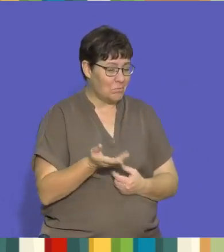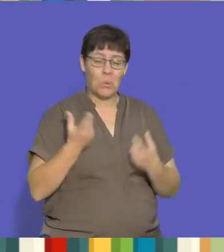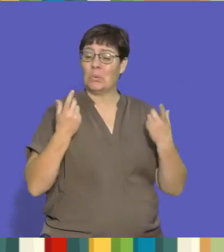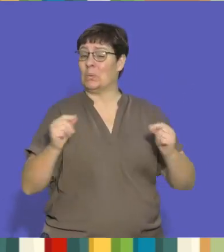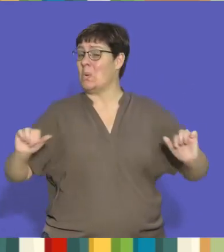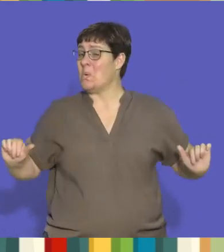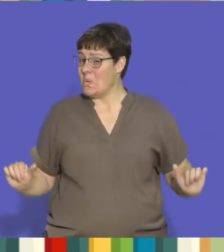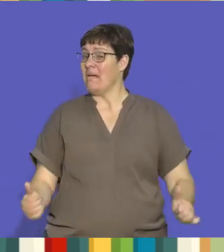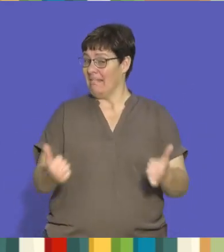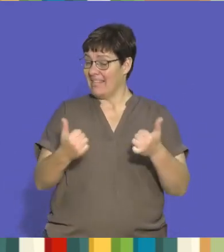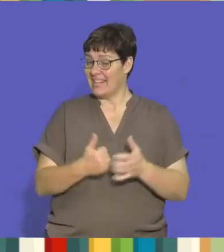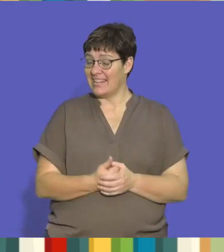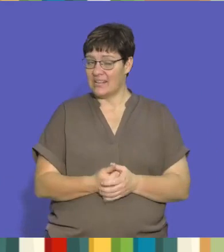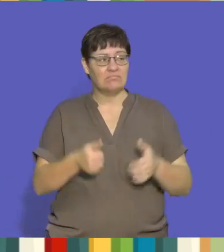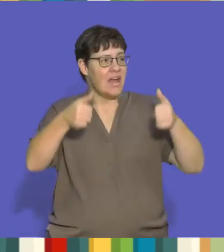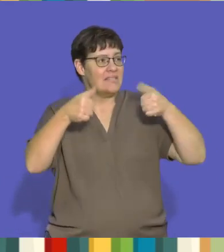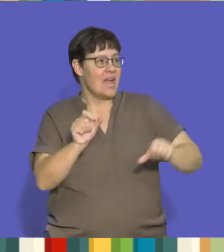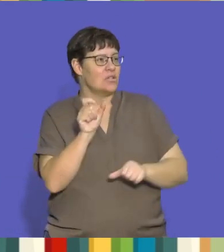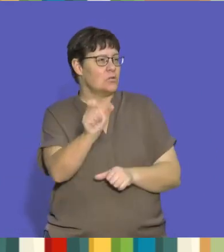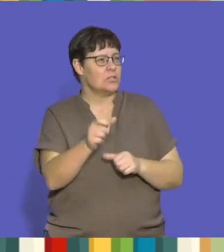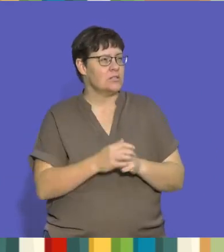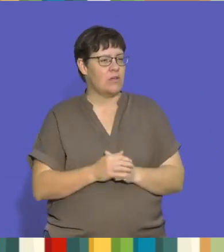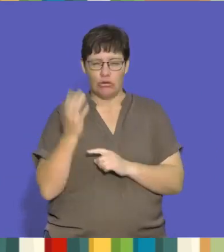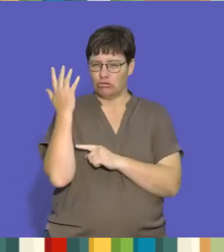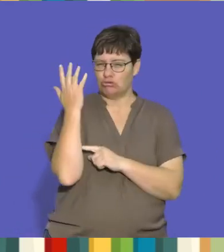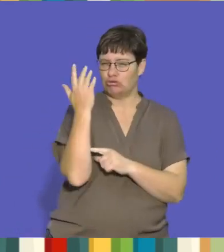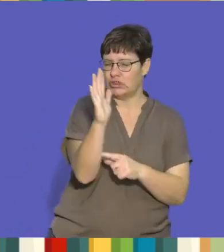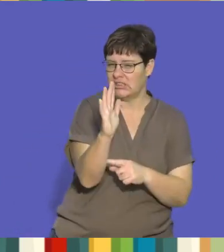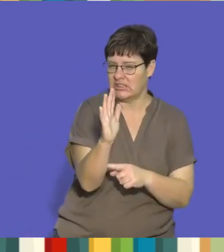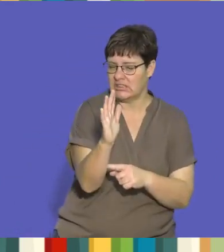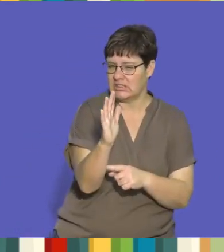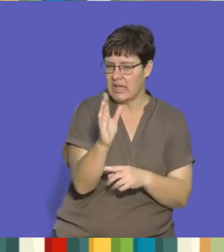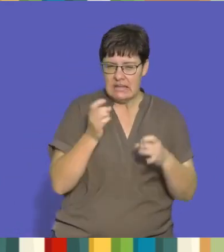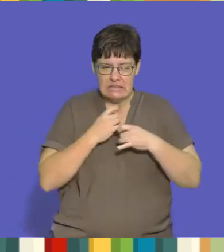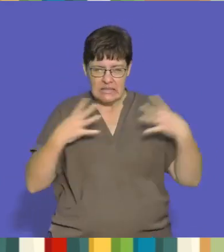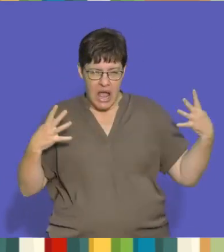You're doing so well. The next word is tree.